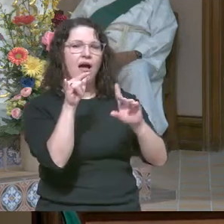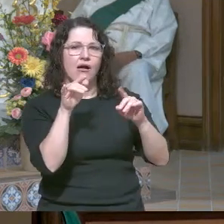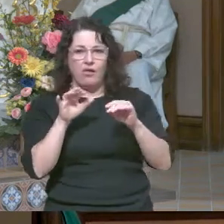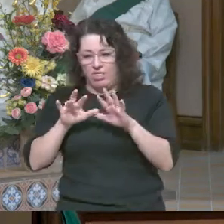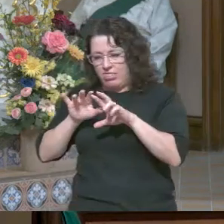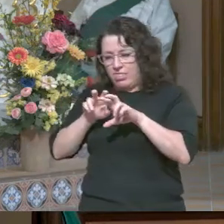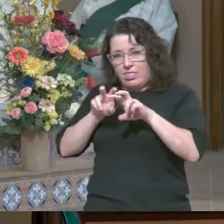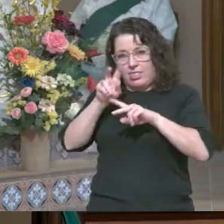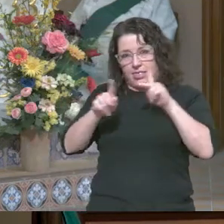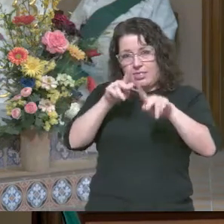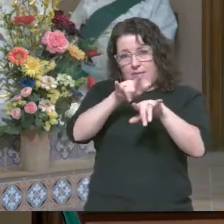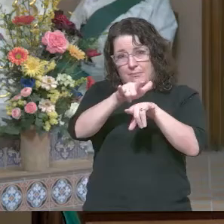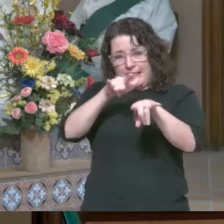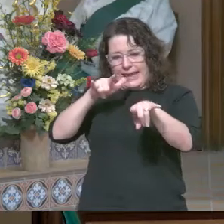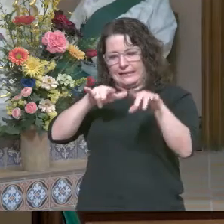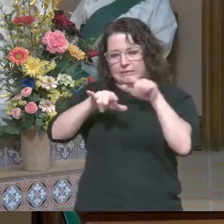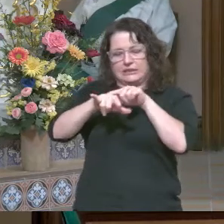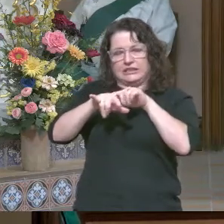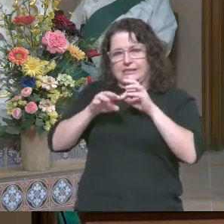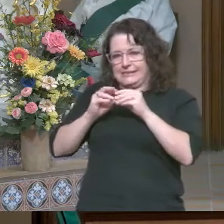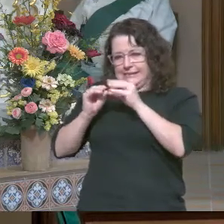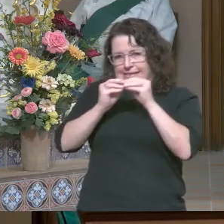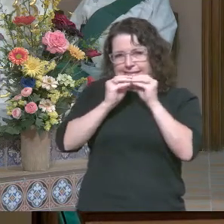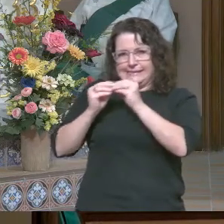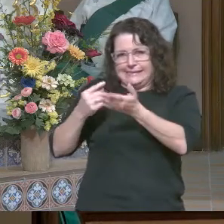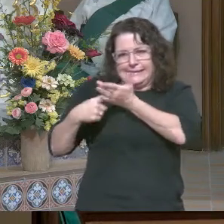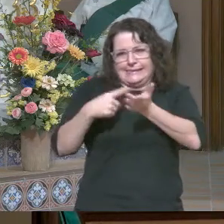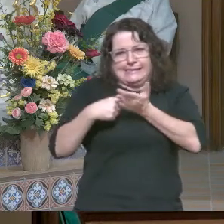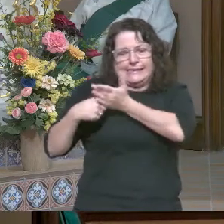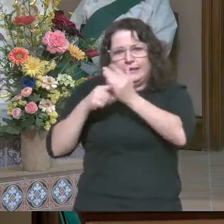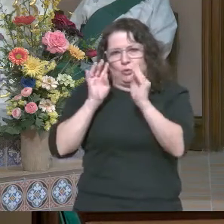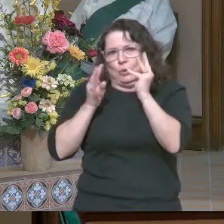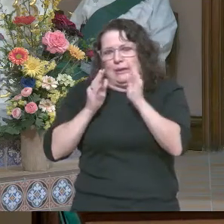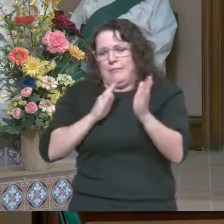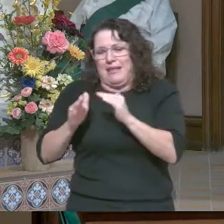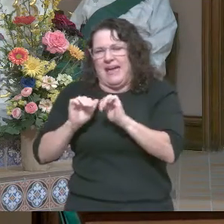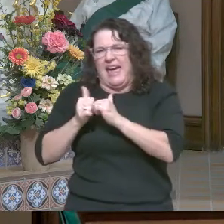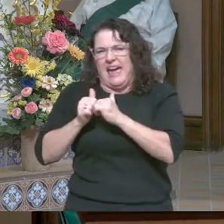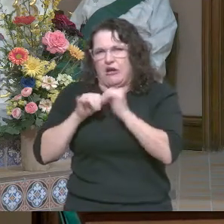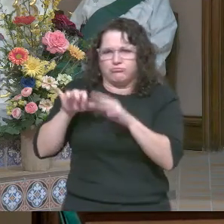plan to try to take back the flight,